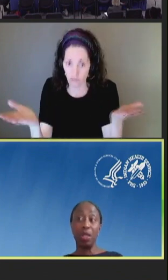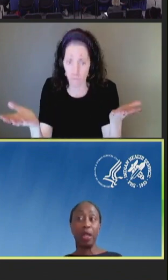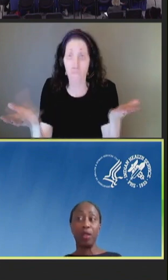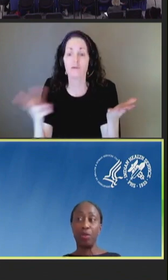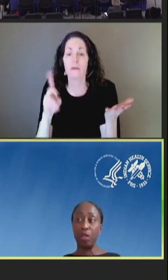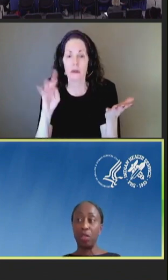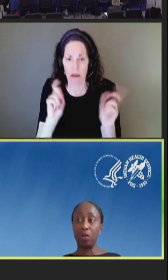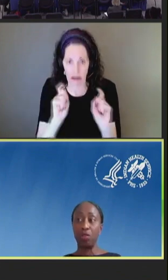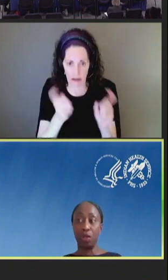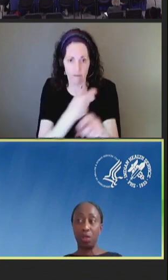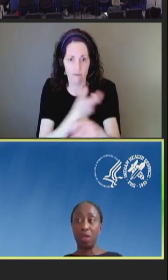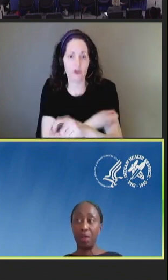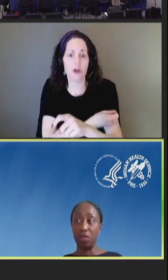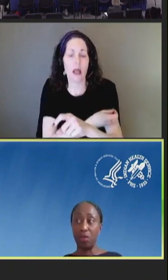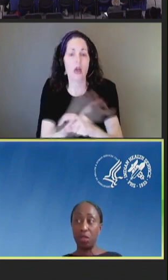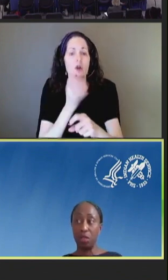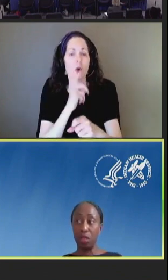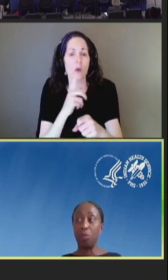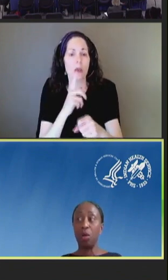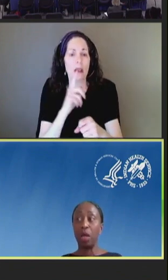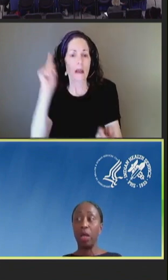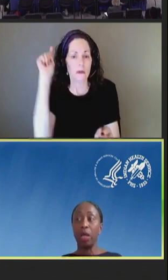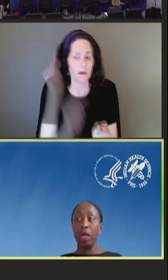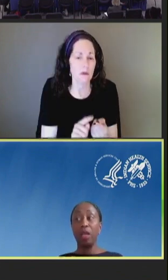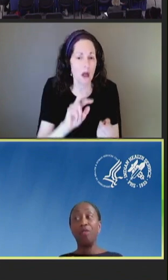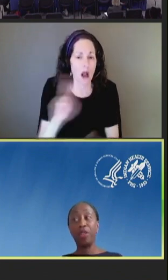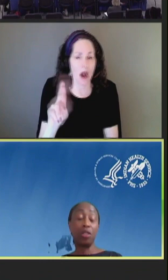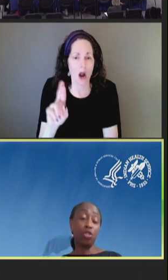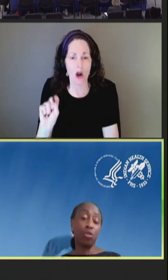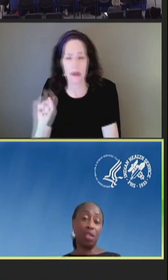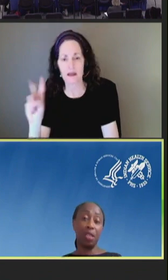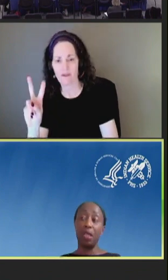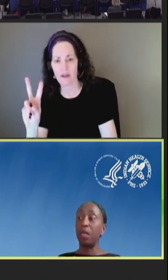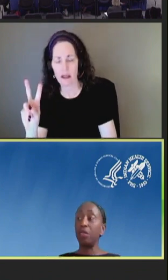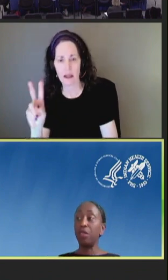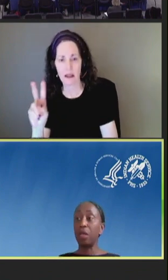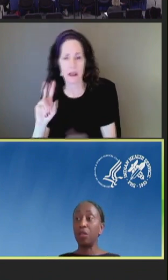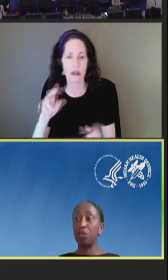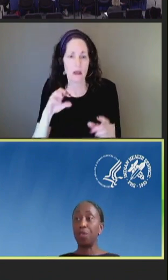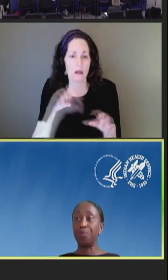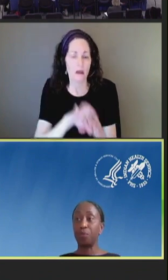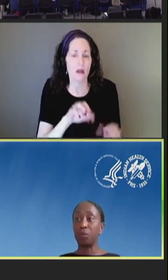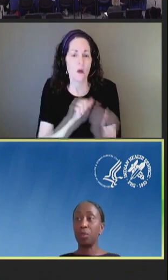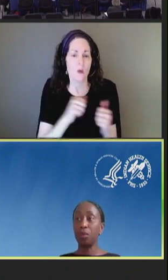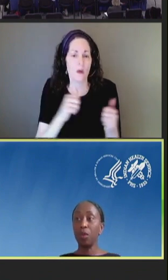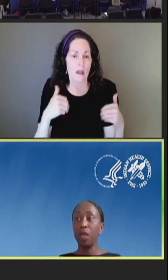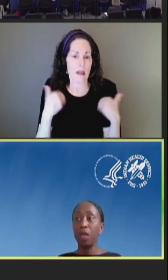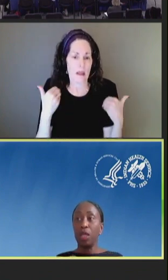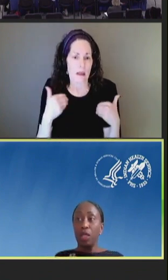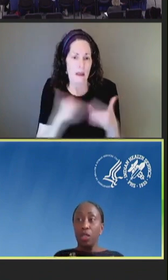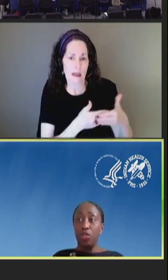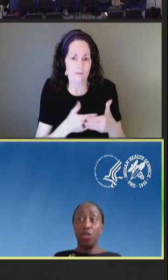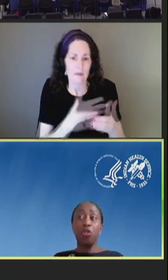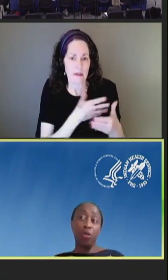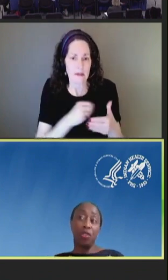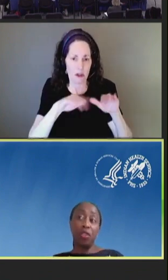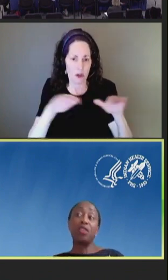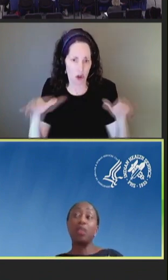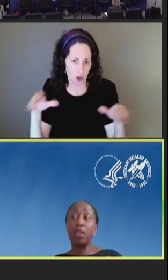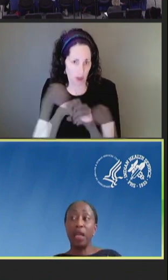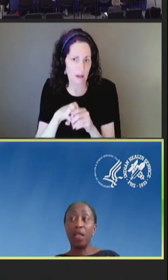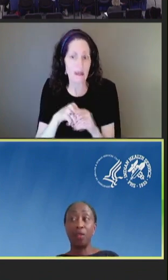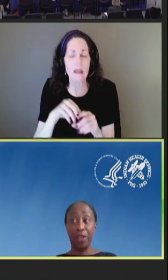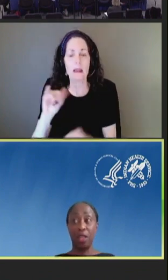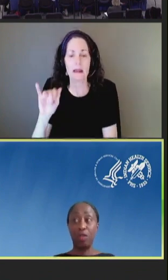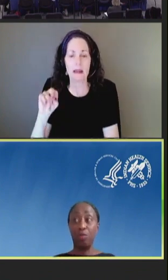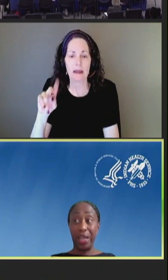to mitigate the risk of serious RSV disease among infants and children in Indian country. Due to